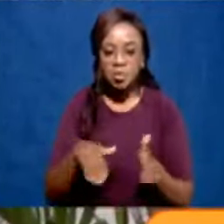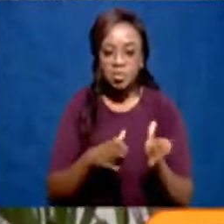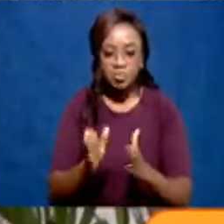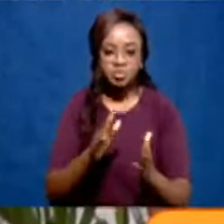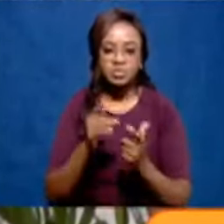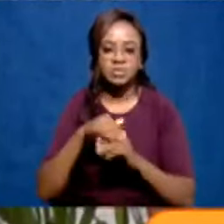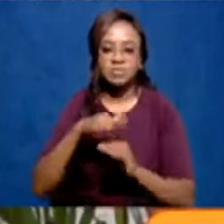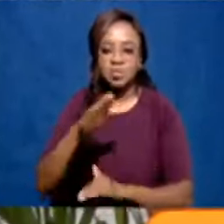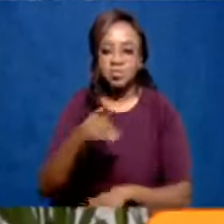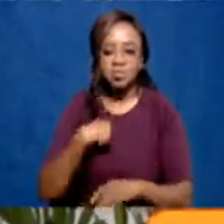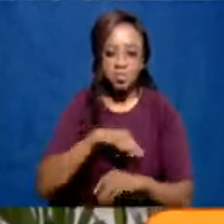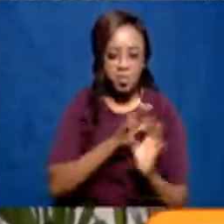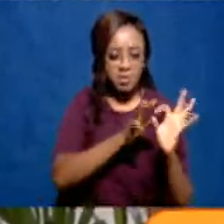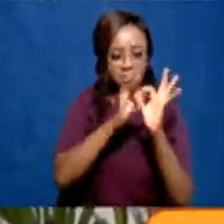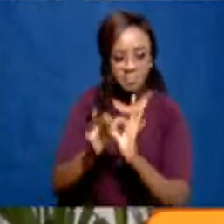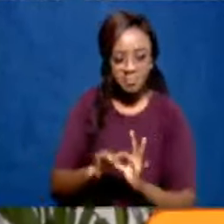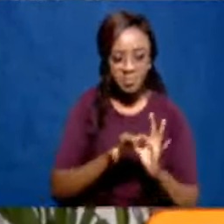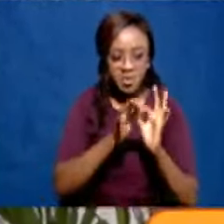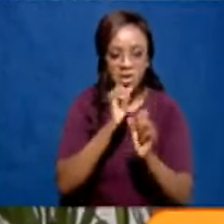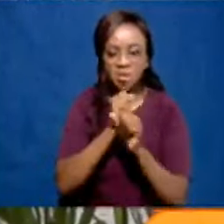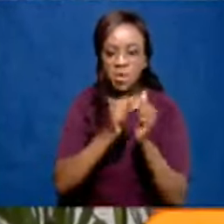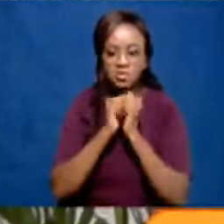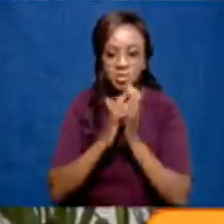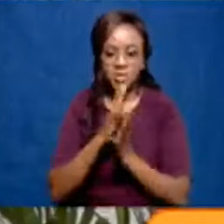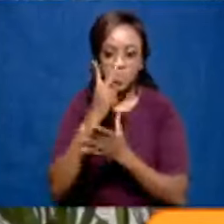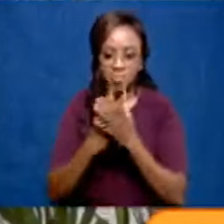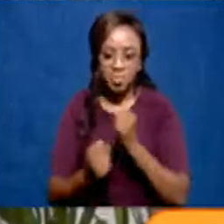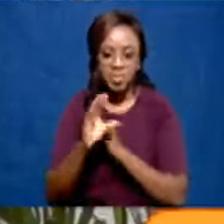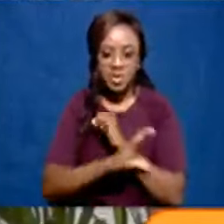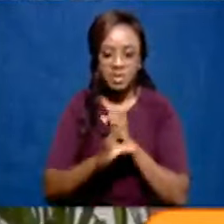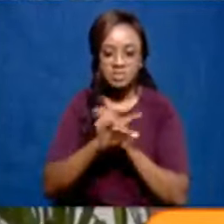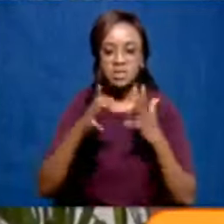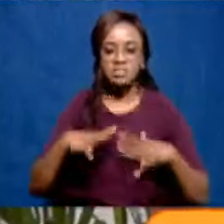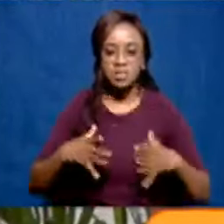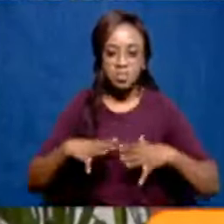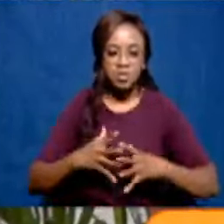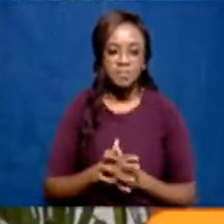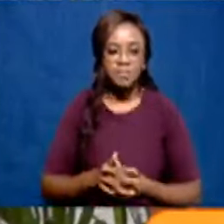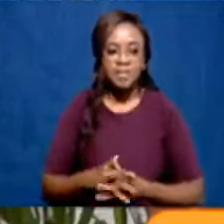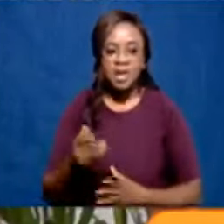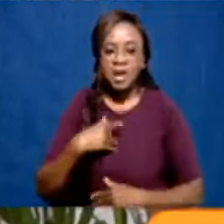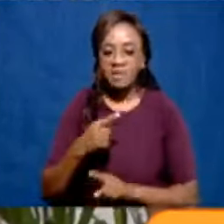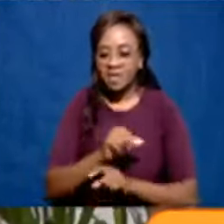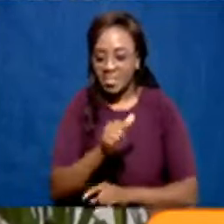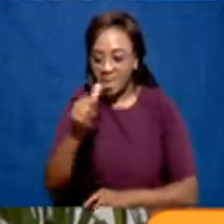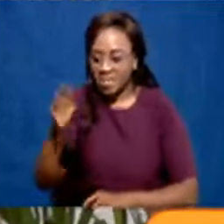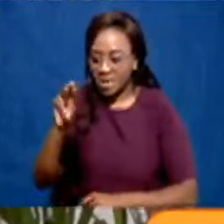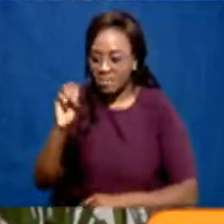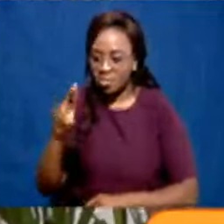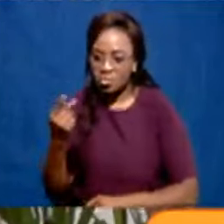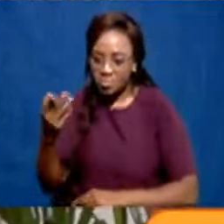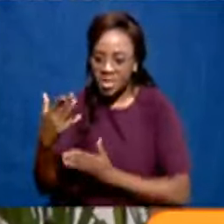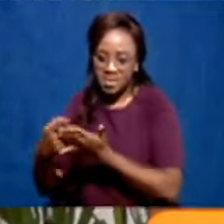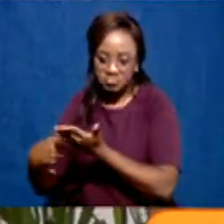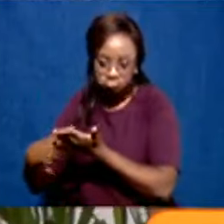avenues for collaboration between the two countries and peoples. Several other MOUs are in the